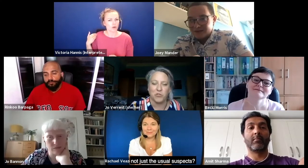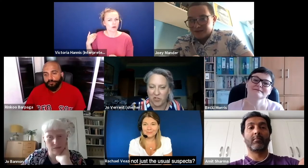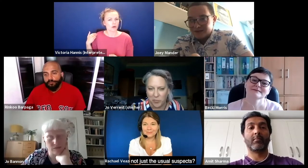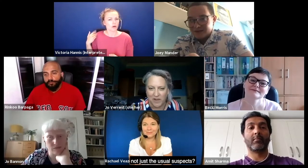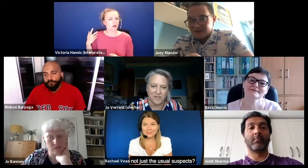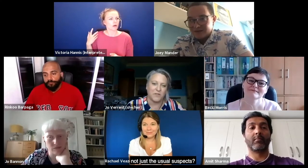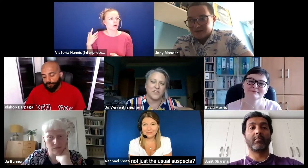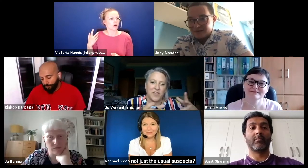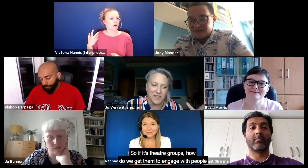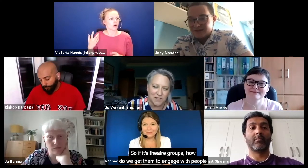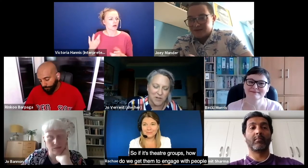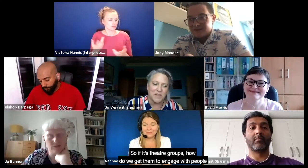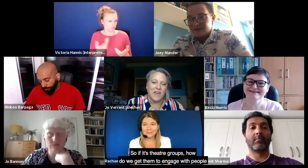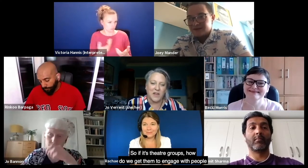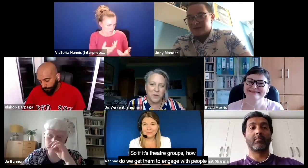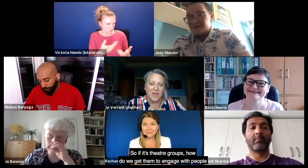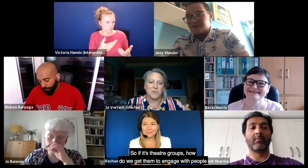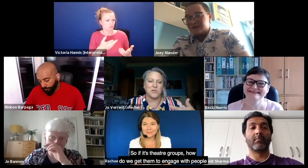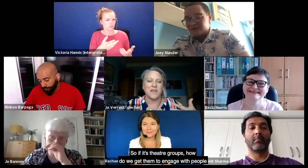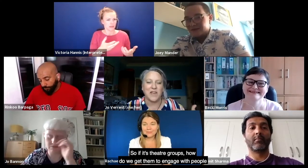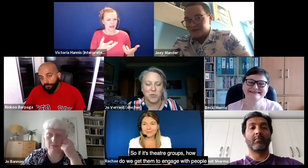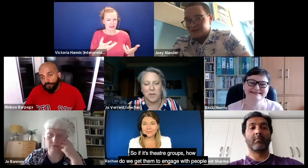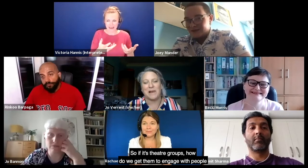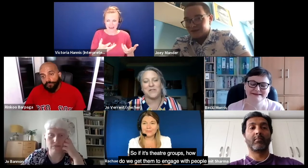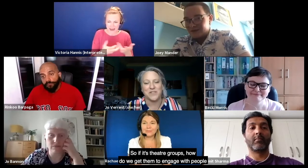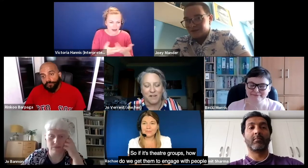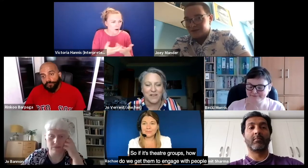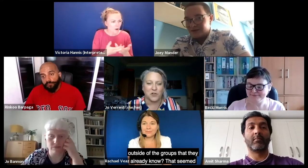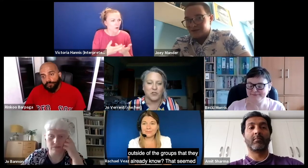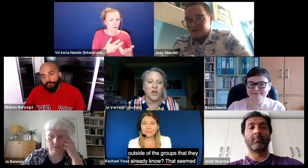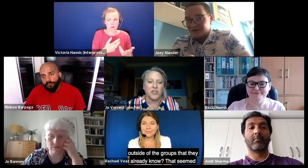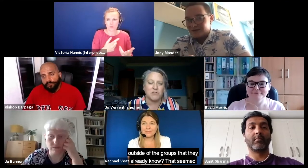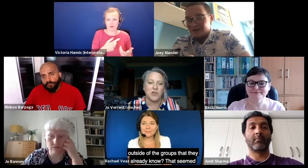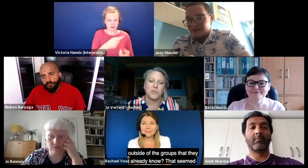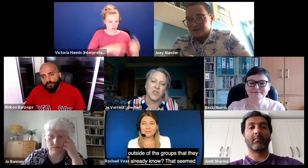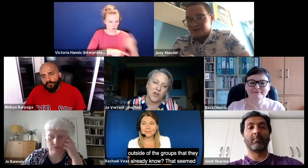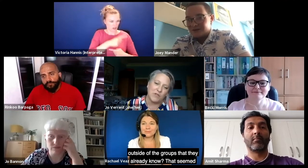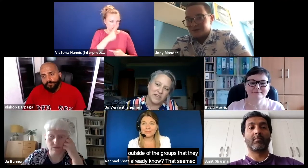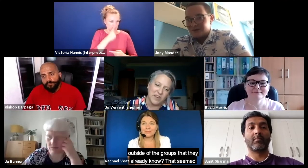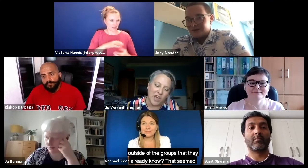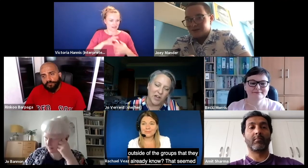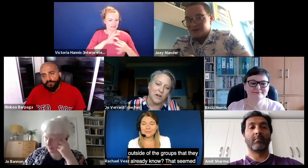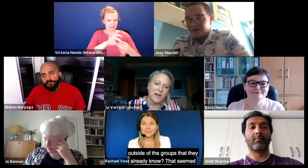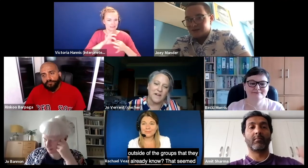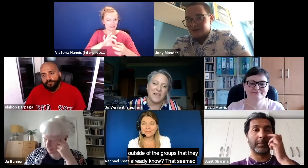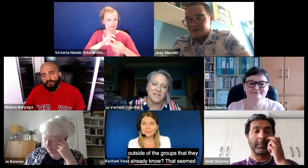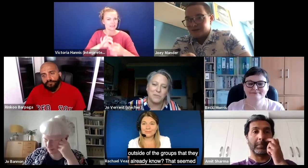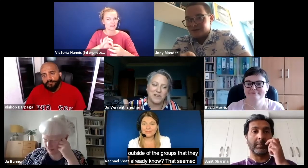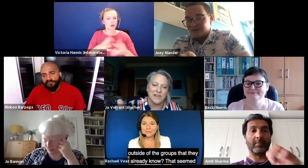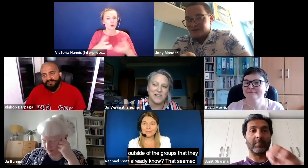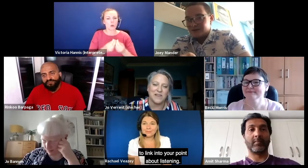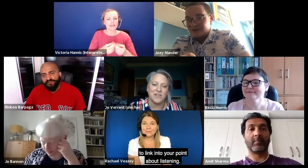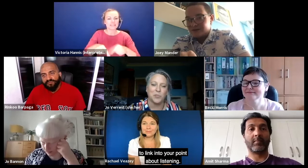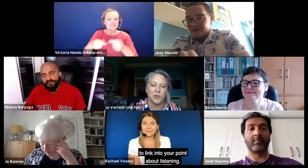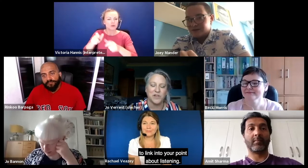the usual suspects? So if it's theatre groups, how do we get them to engage with people outside of the groups that they already know? And that seemed